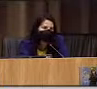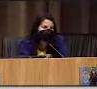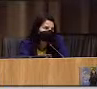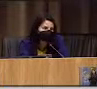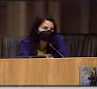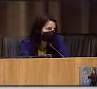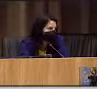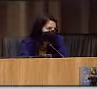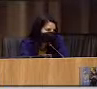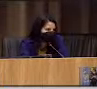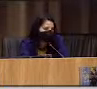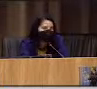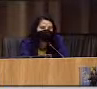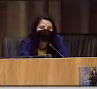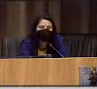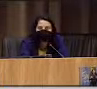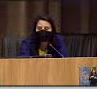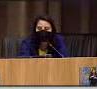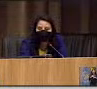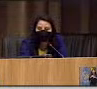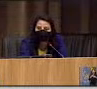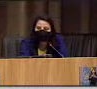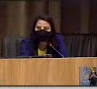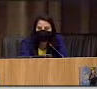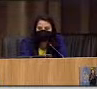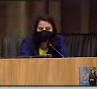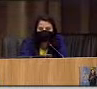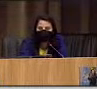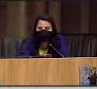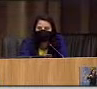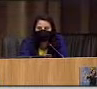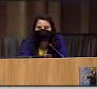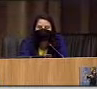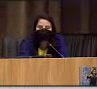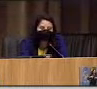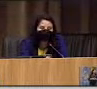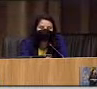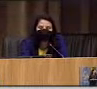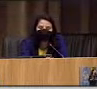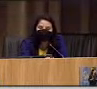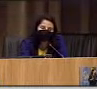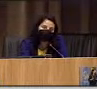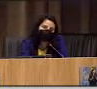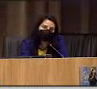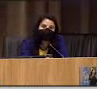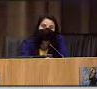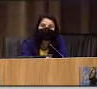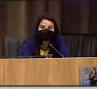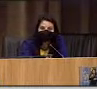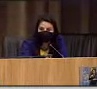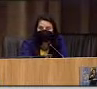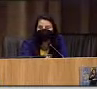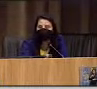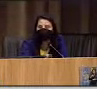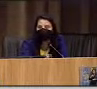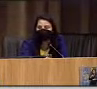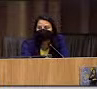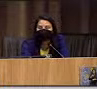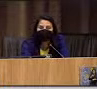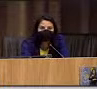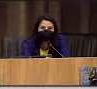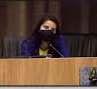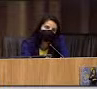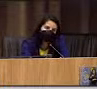variables because the file is immense and we wouldn't have time to work with everything. So from the point of